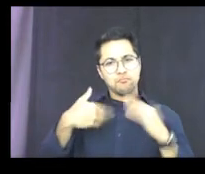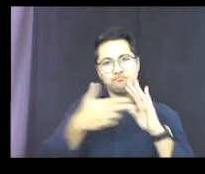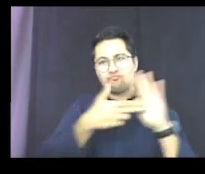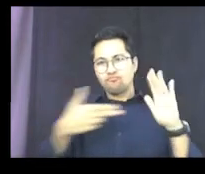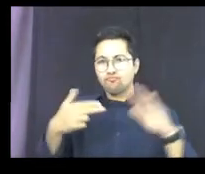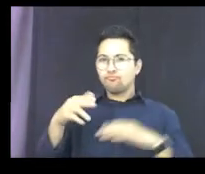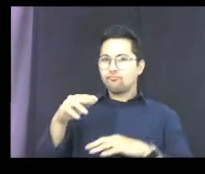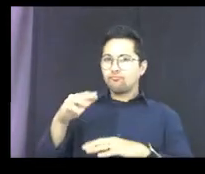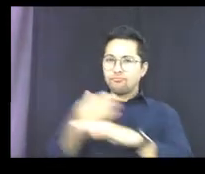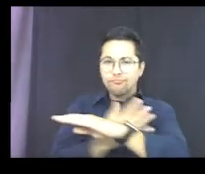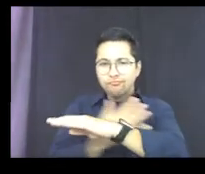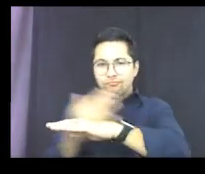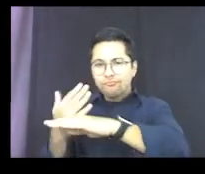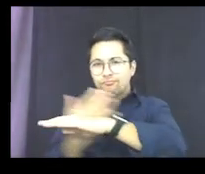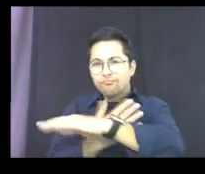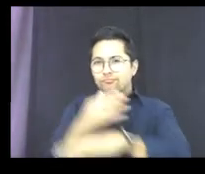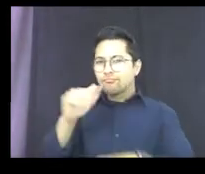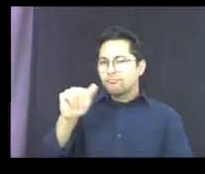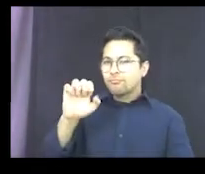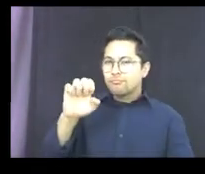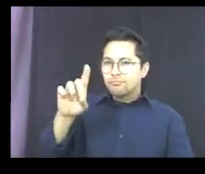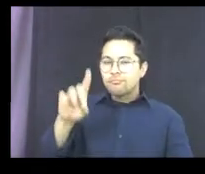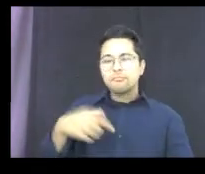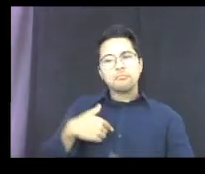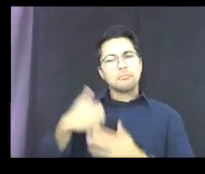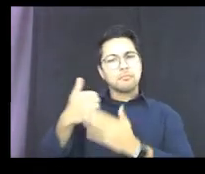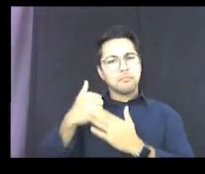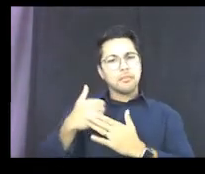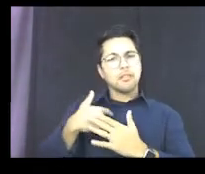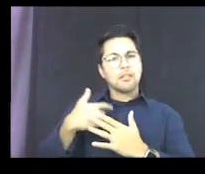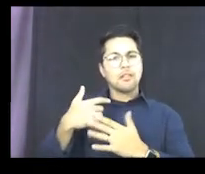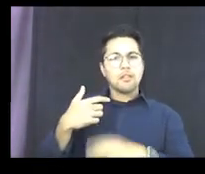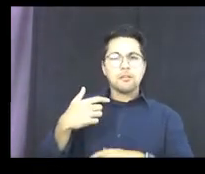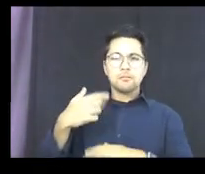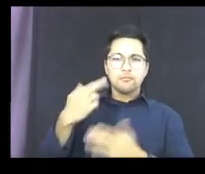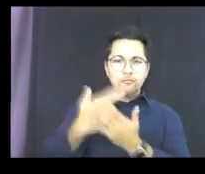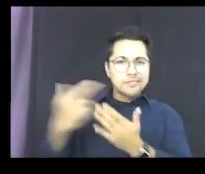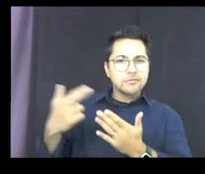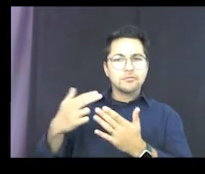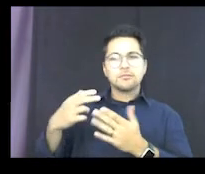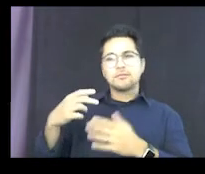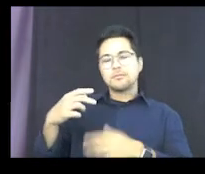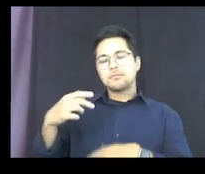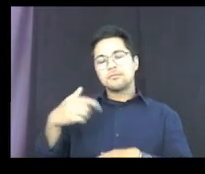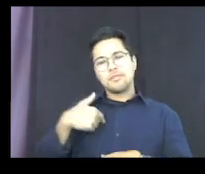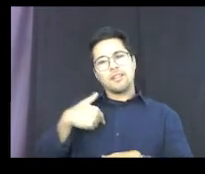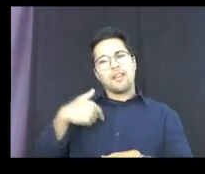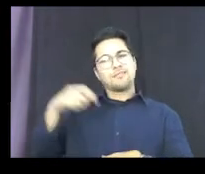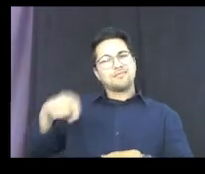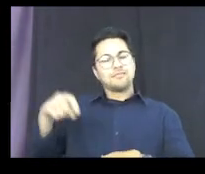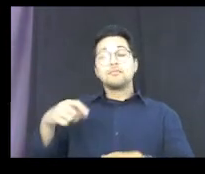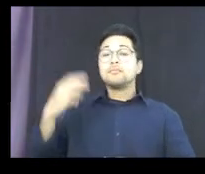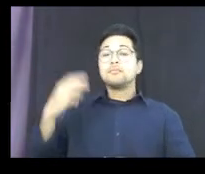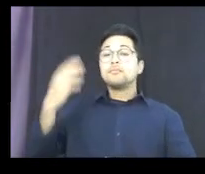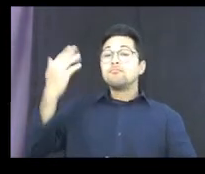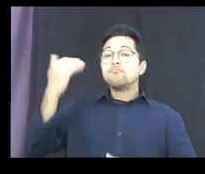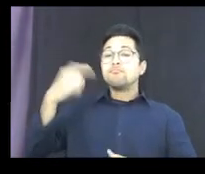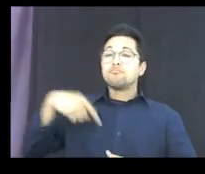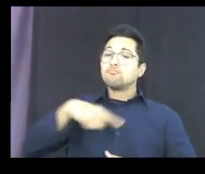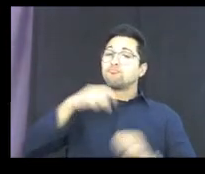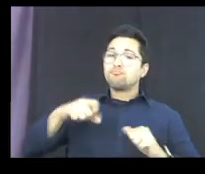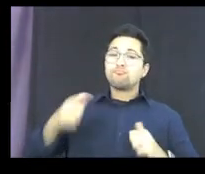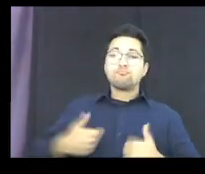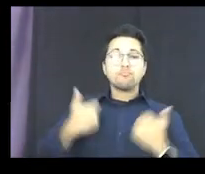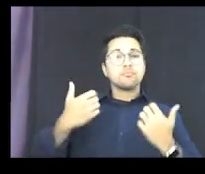and get the help and resources needed so that we could all live